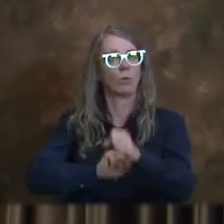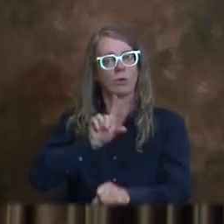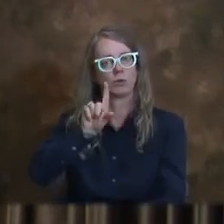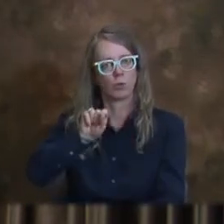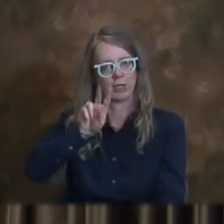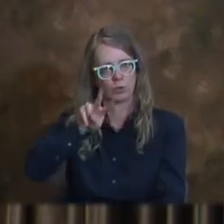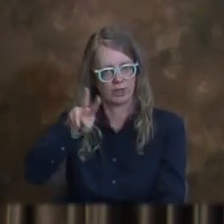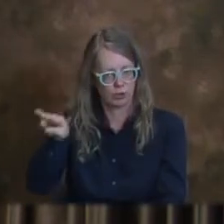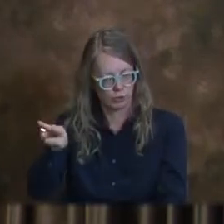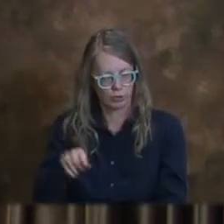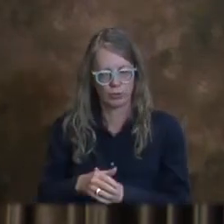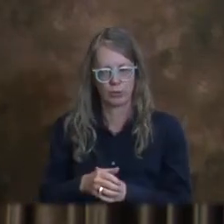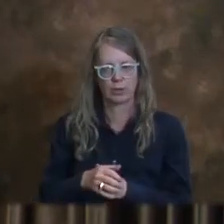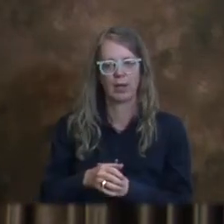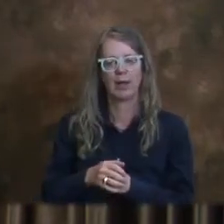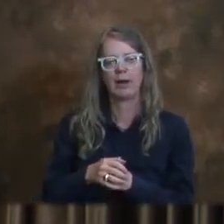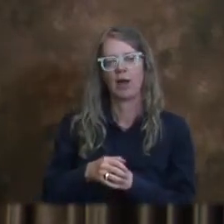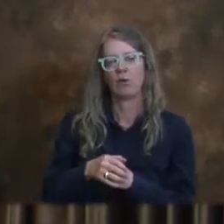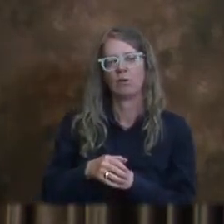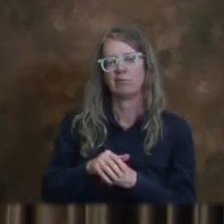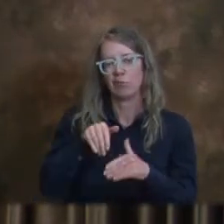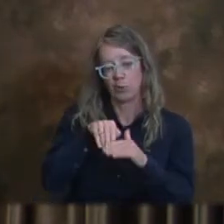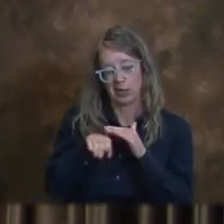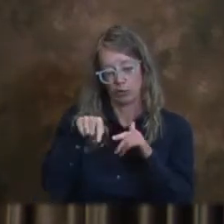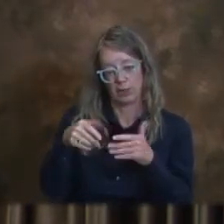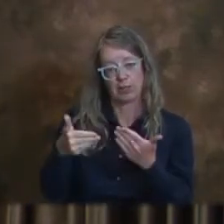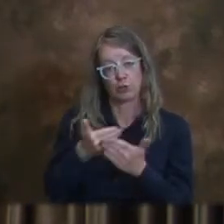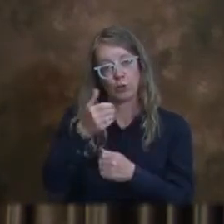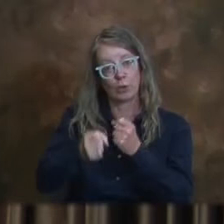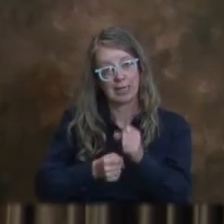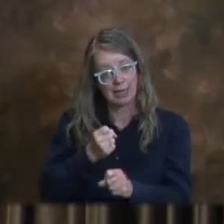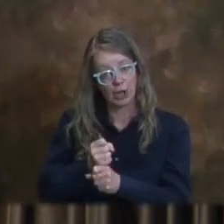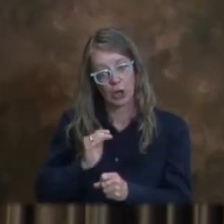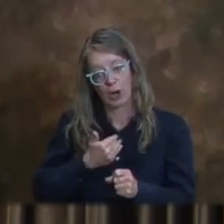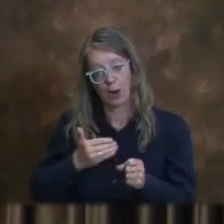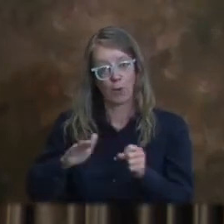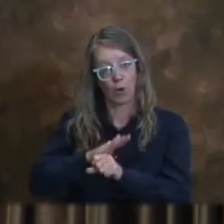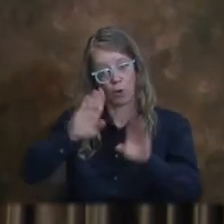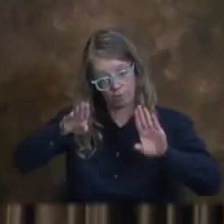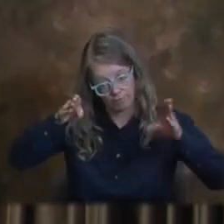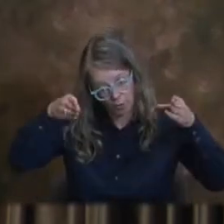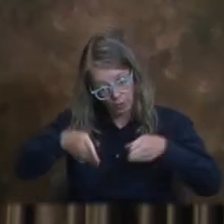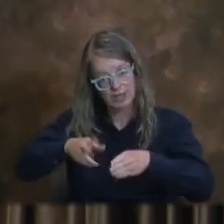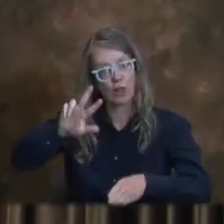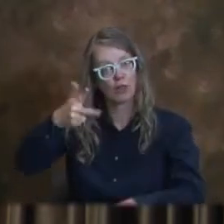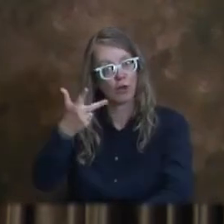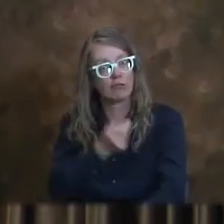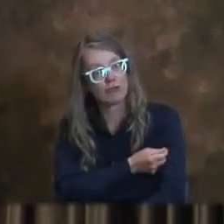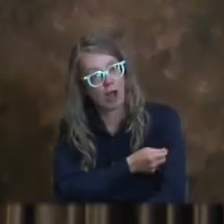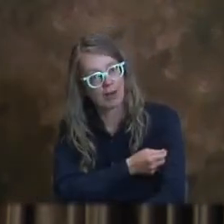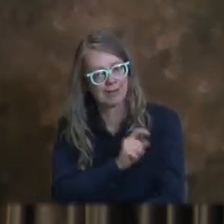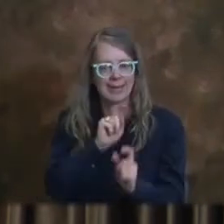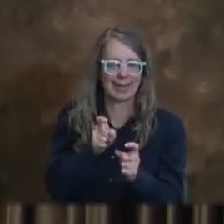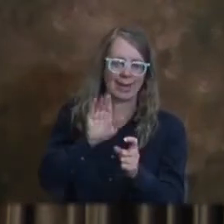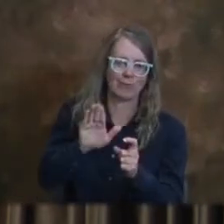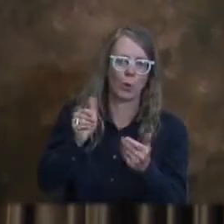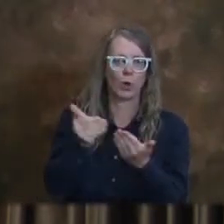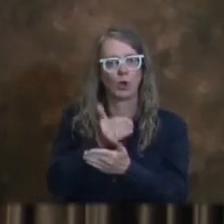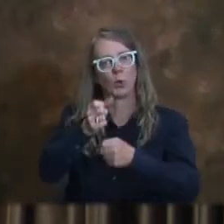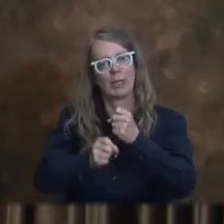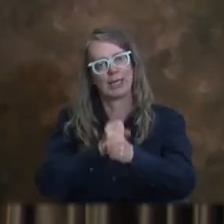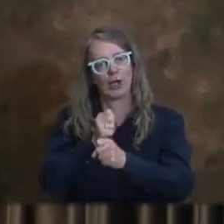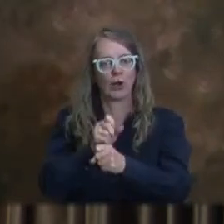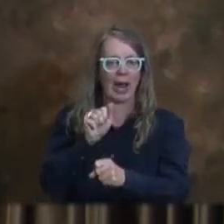approach 2022 and came into it, was really about our whole campaign around Boost, Give Your New Year a Boost. So